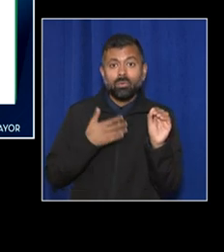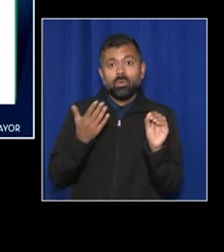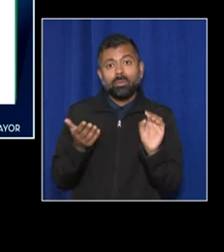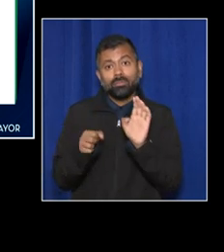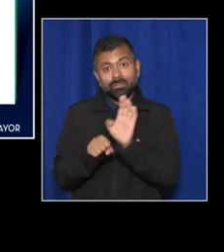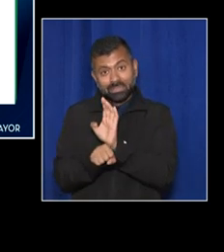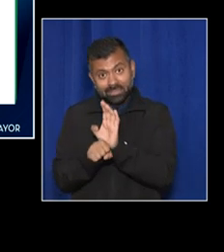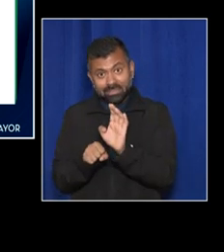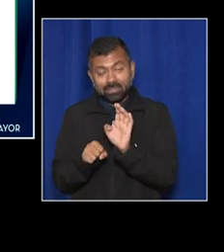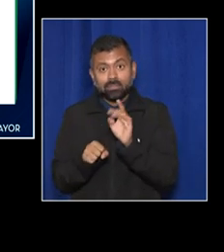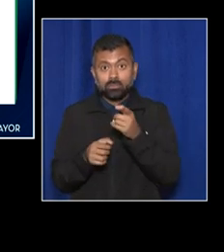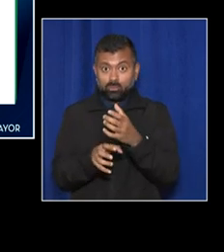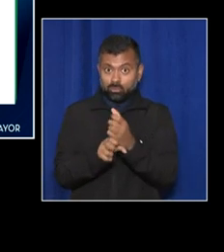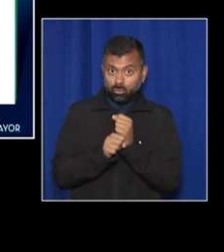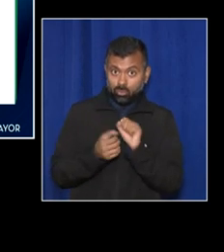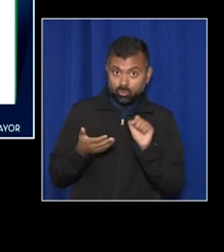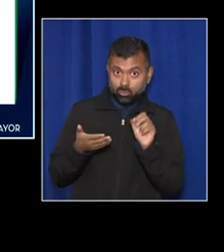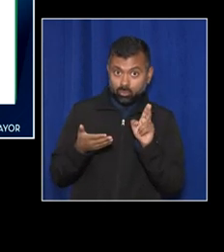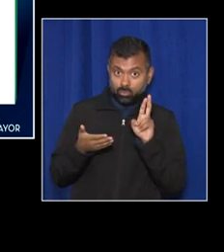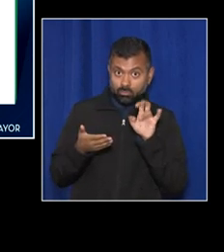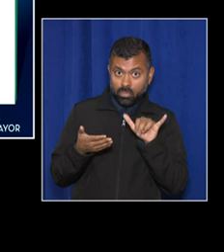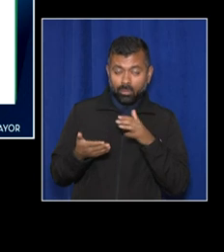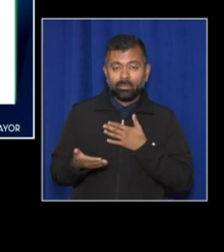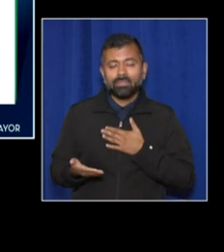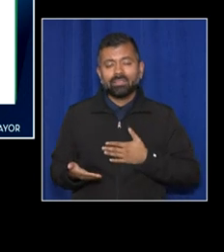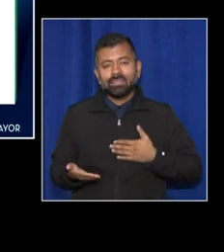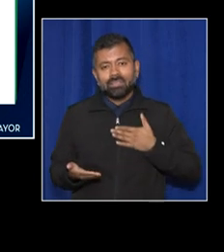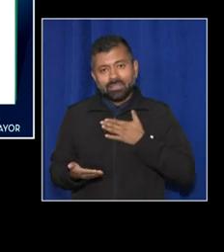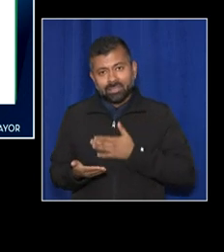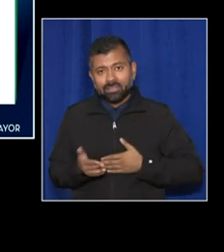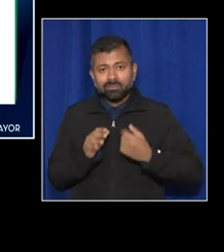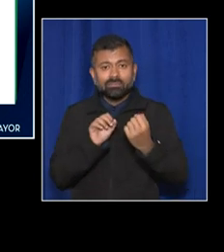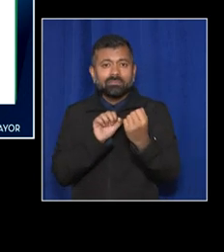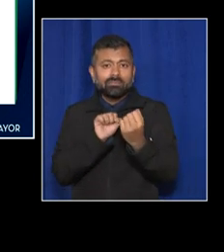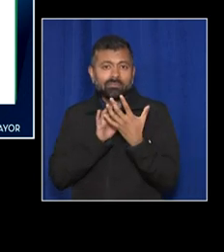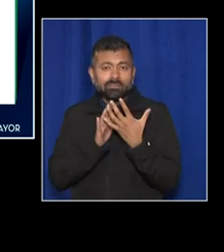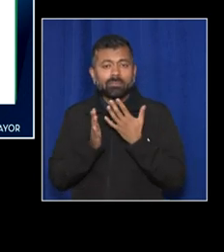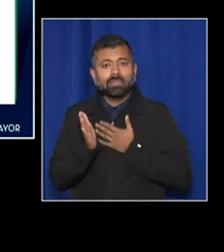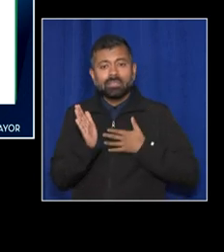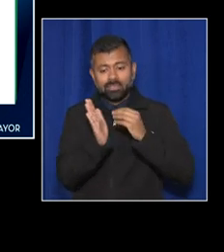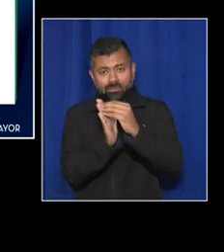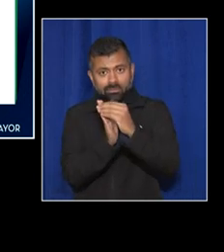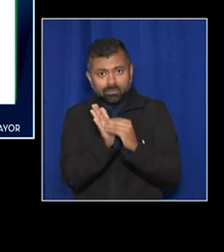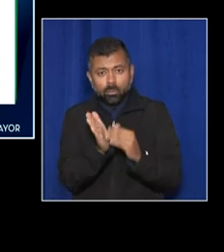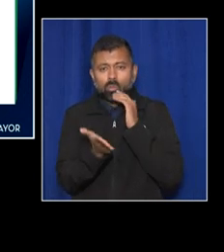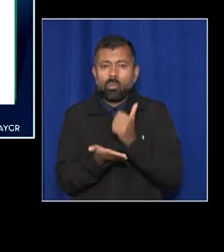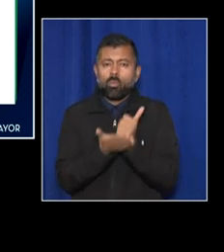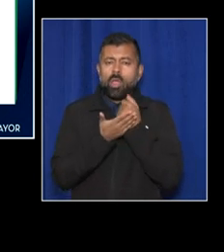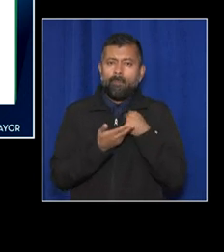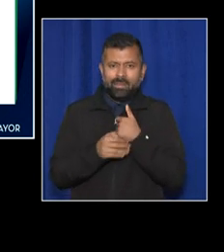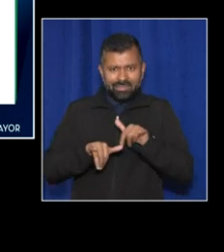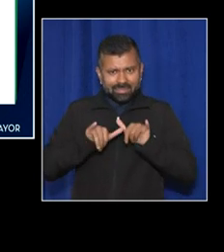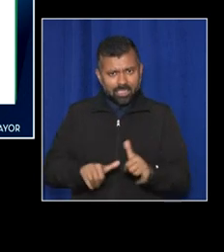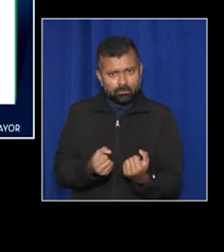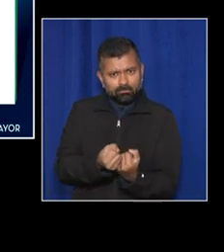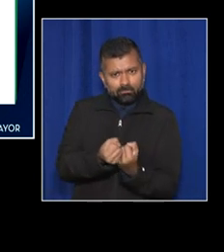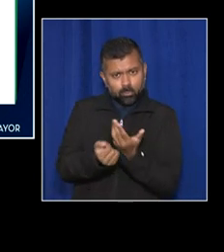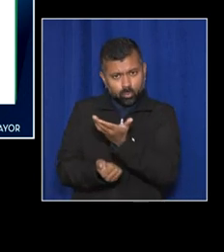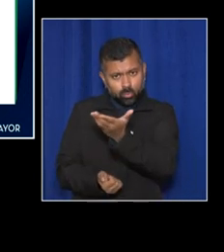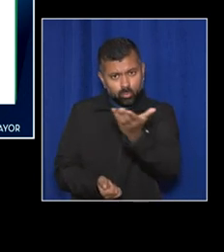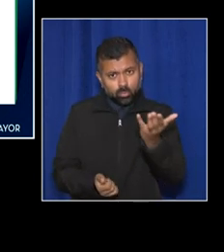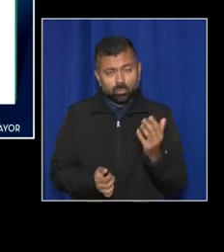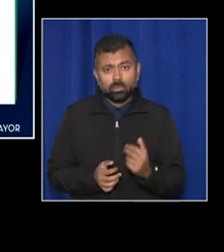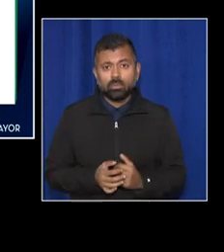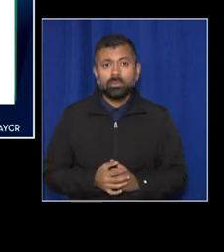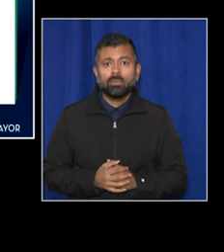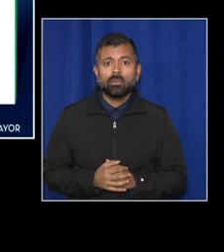streamline matches with our residents who are looking for work. So with that, I